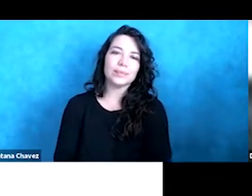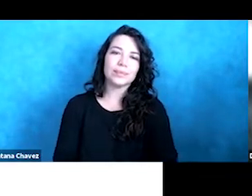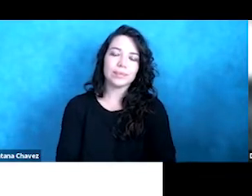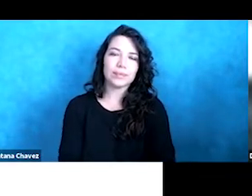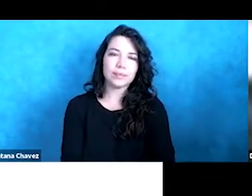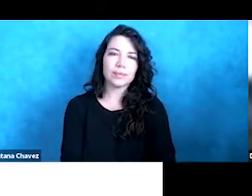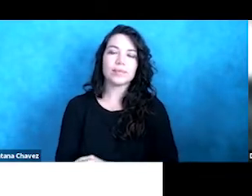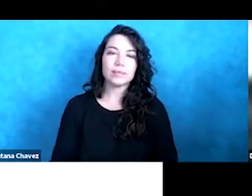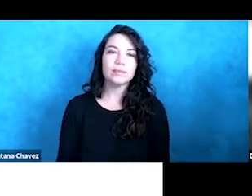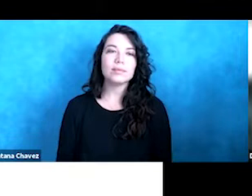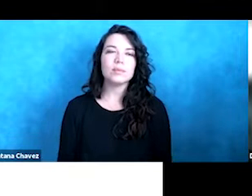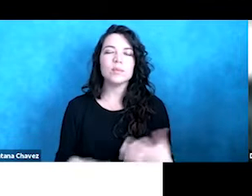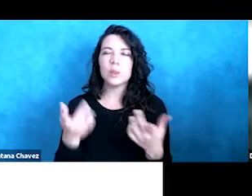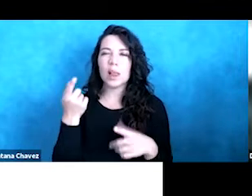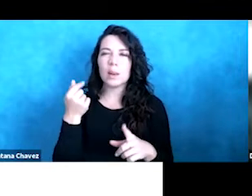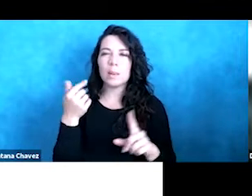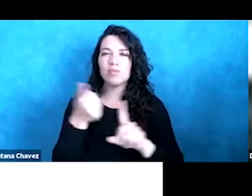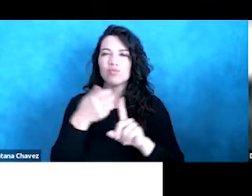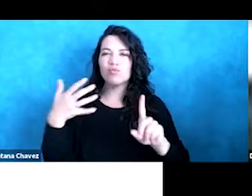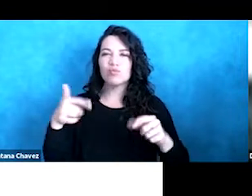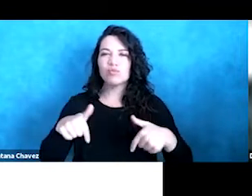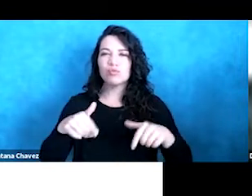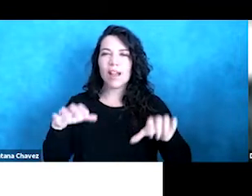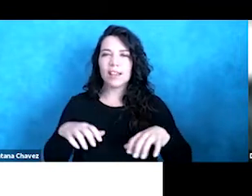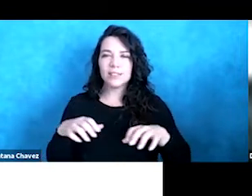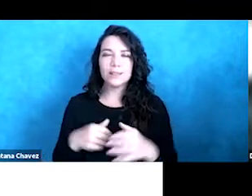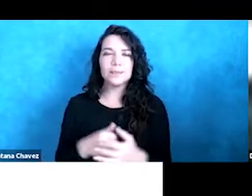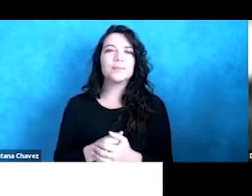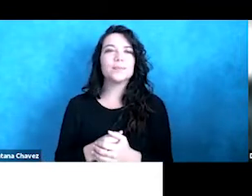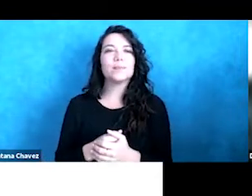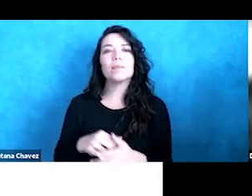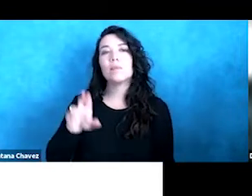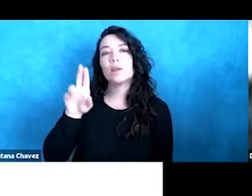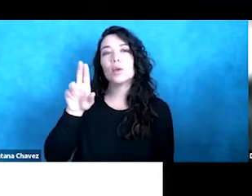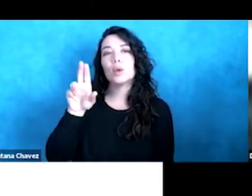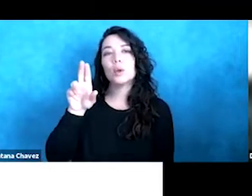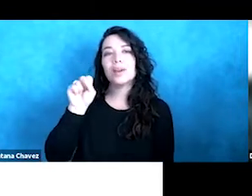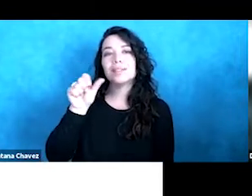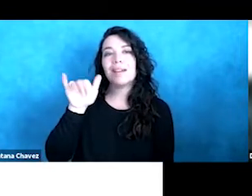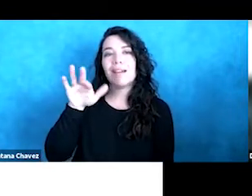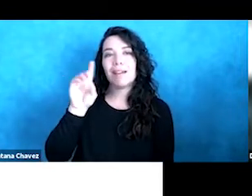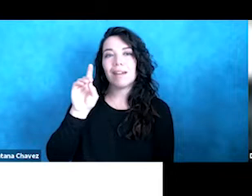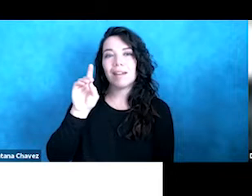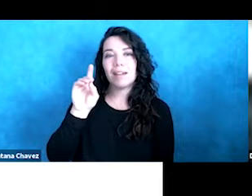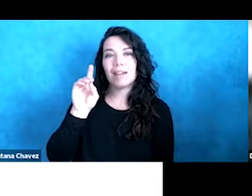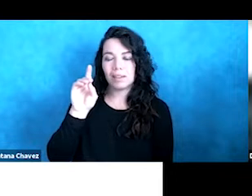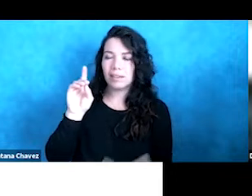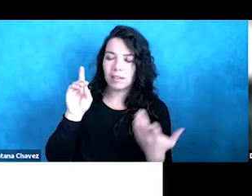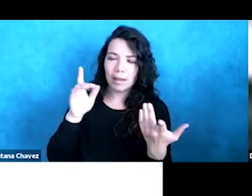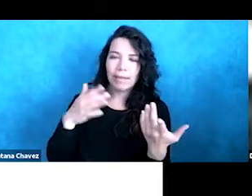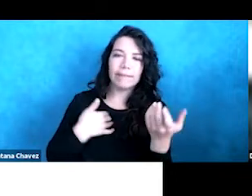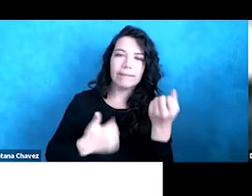So to give you some background on this activity, the USAID funded Youth Power 2 Learning and Evaluation activity,